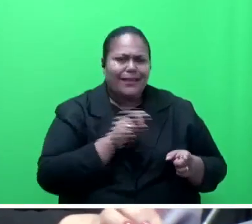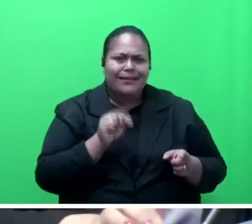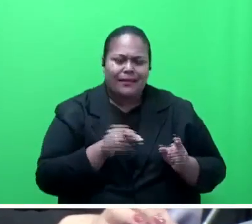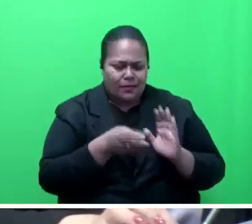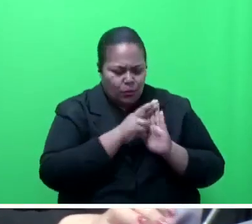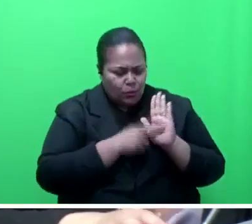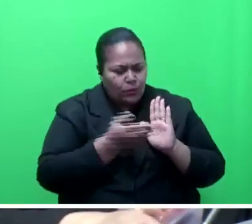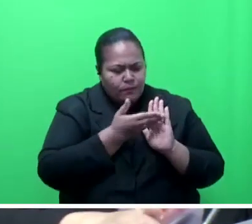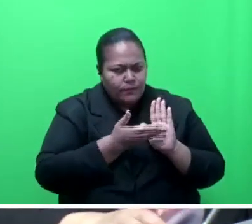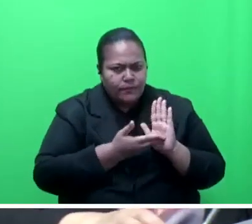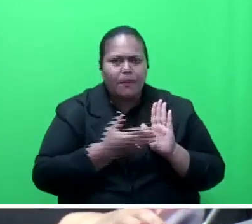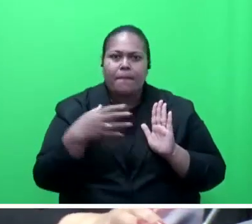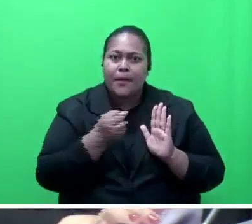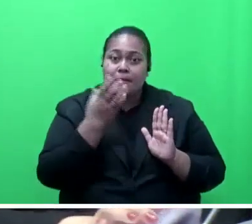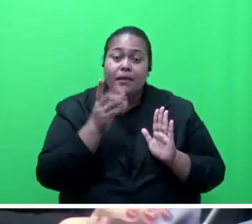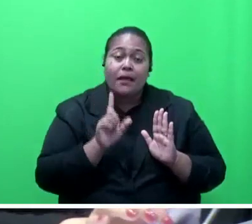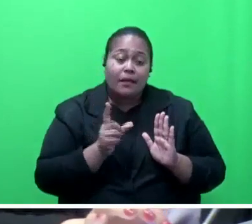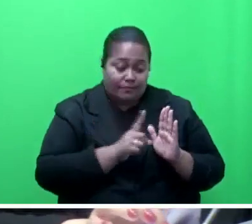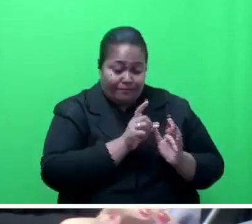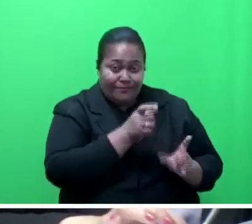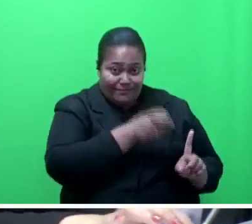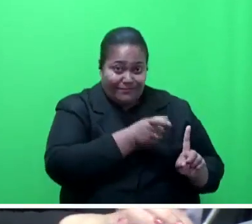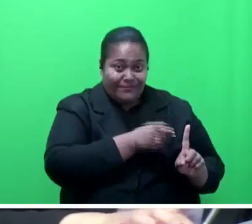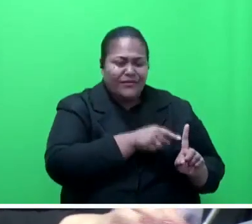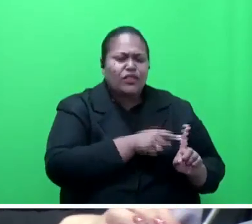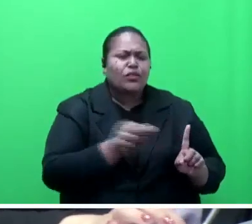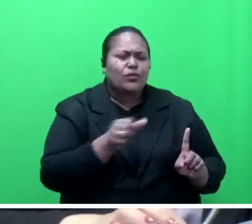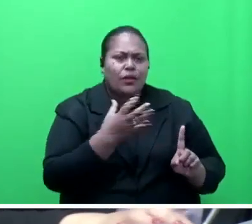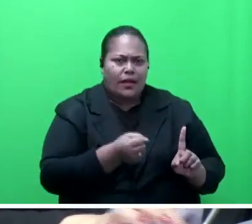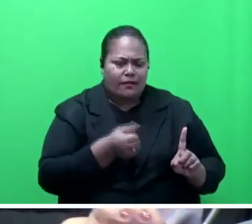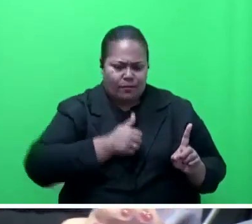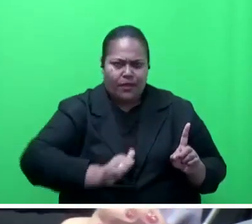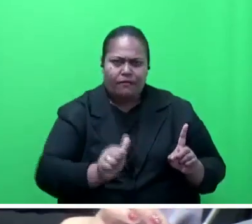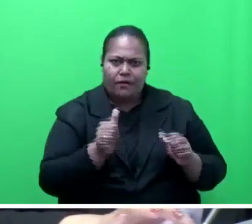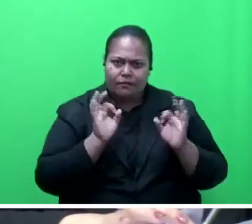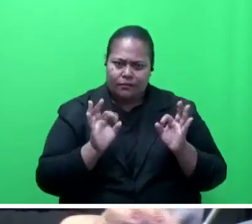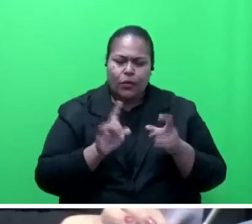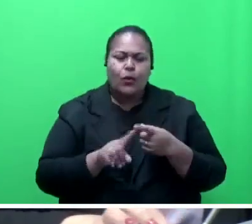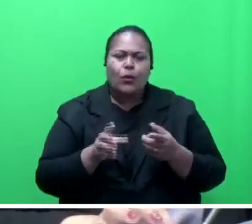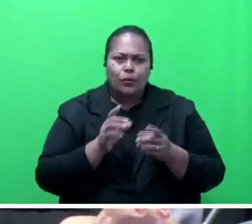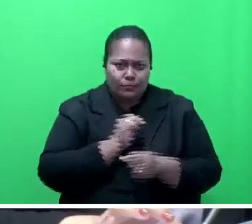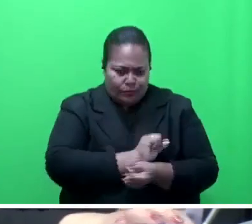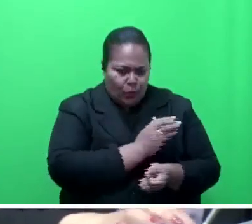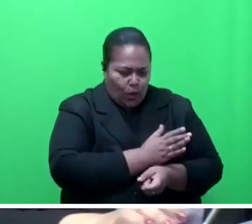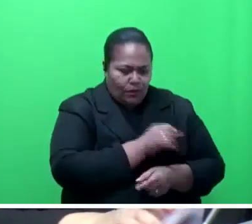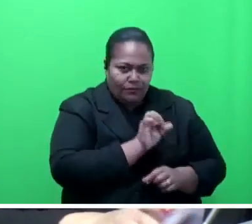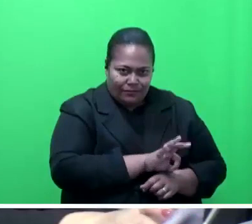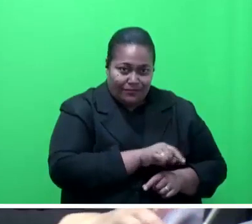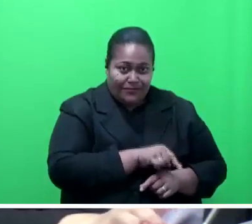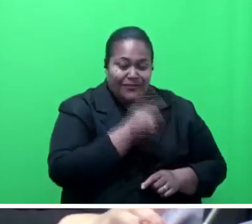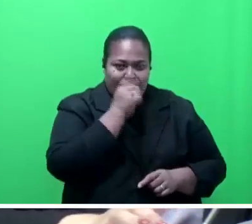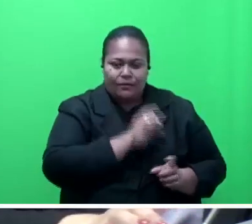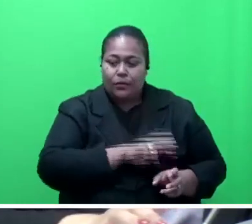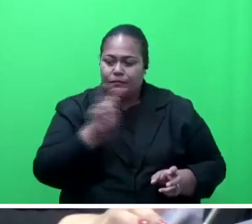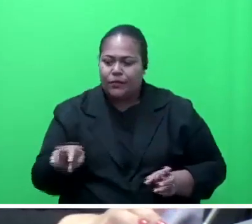must have a record of good behaviour and prison work. The prisoner must demonstrate a desire and ability to return to the community as a law-abiding